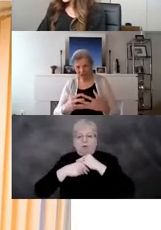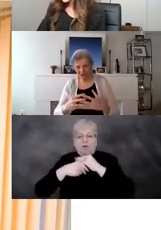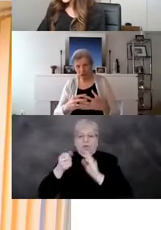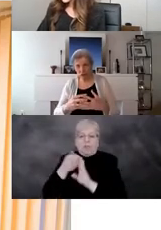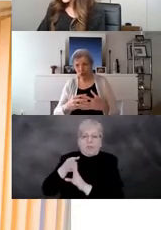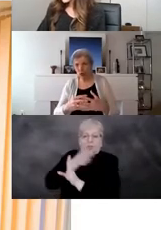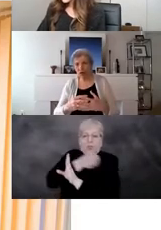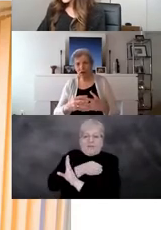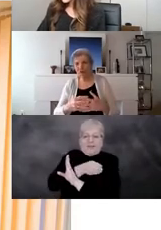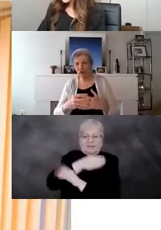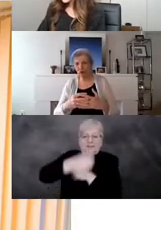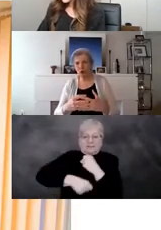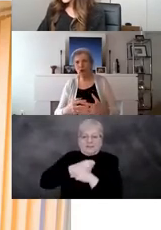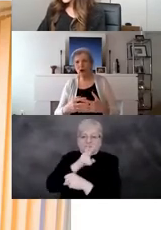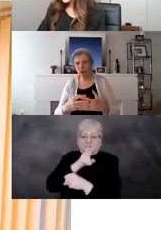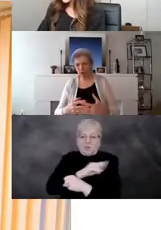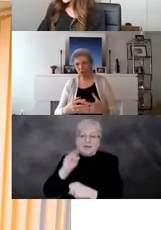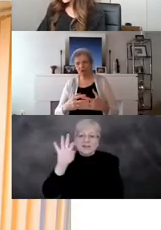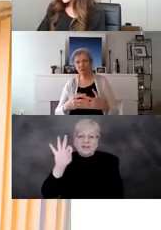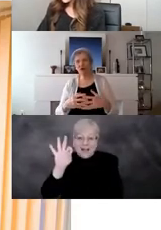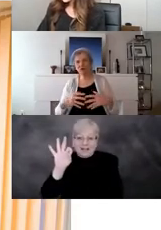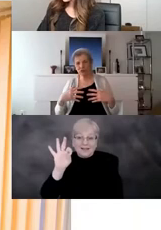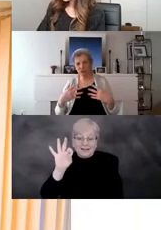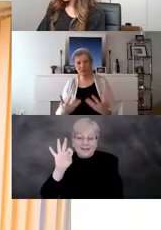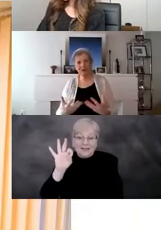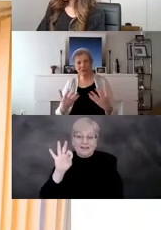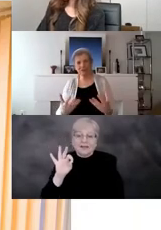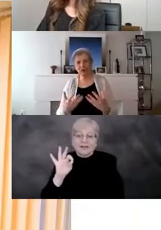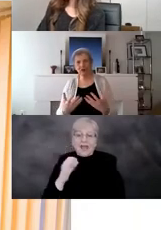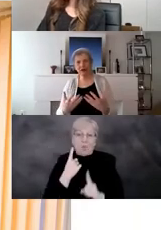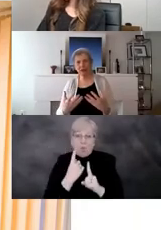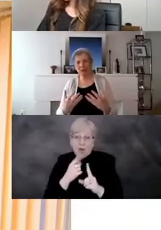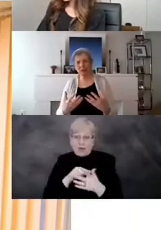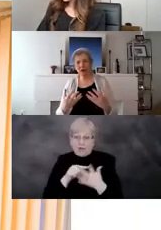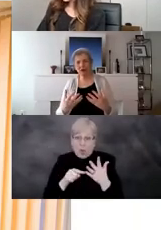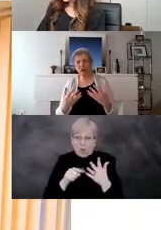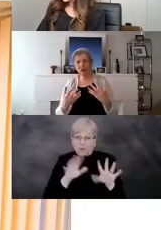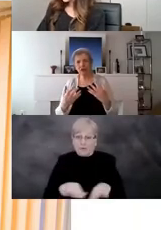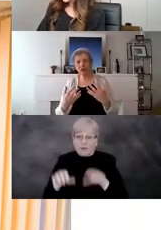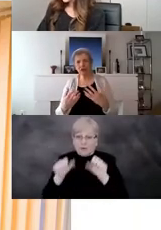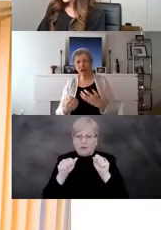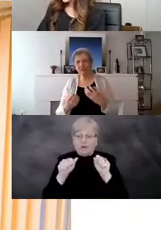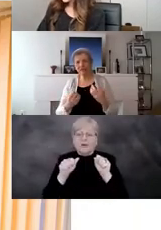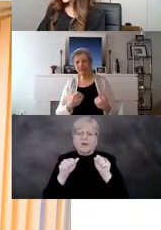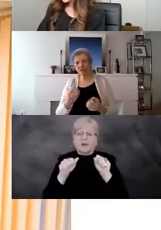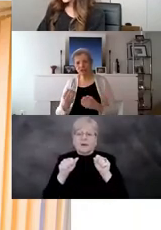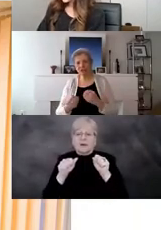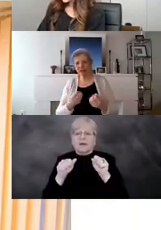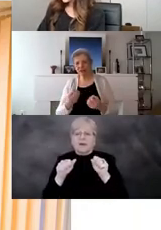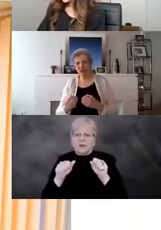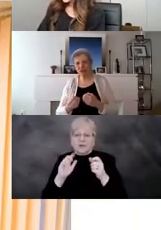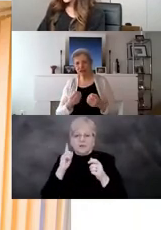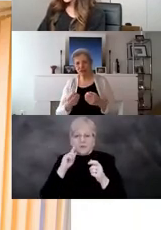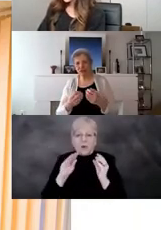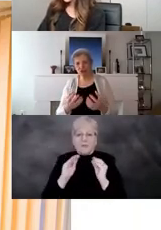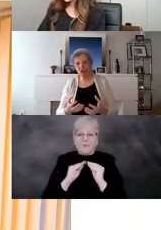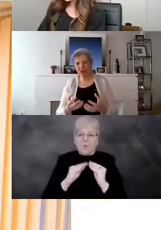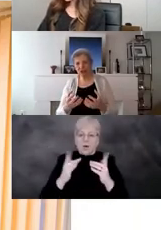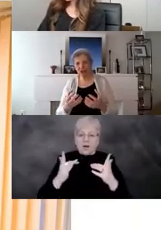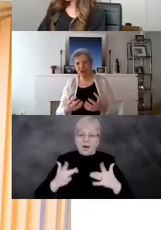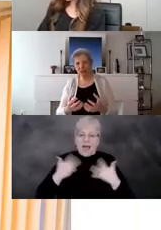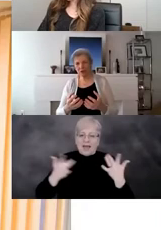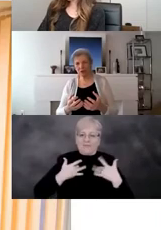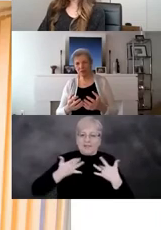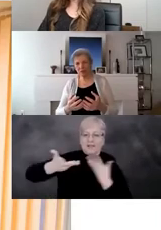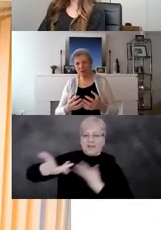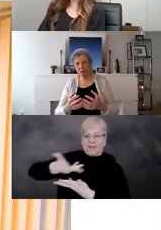and one of the core ones was to make for a more lively interaction and exchange